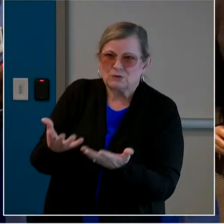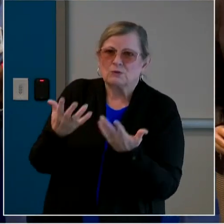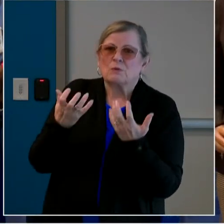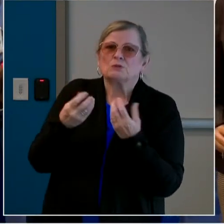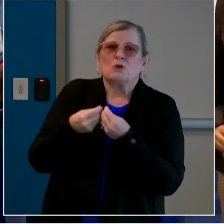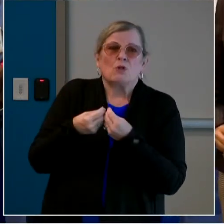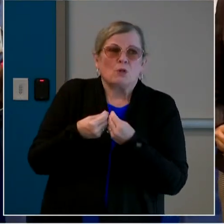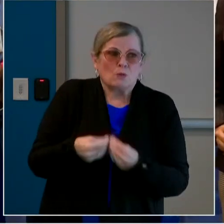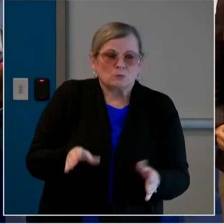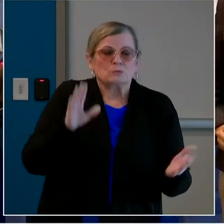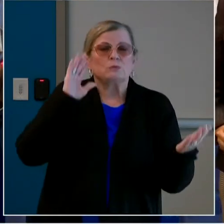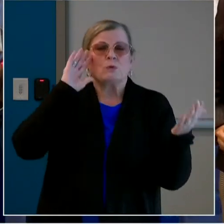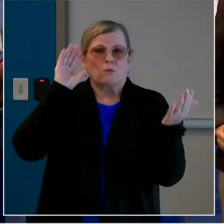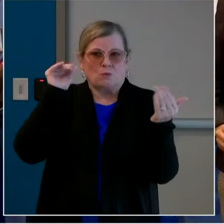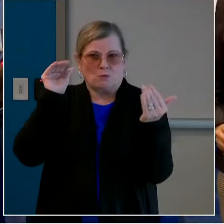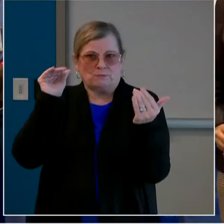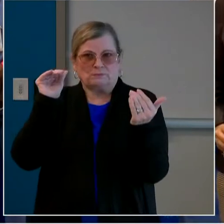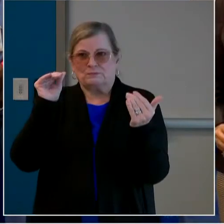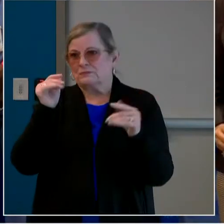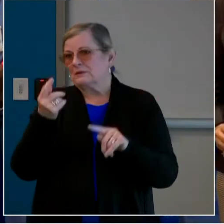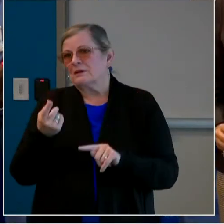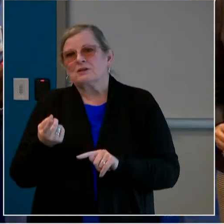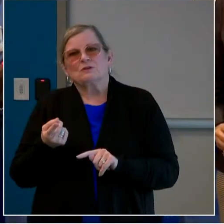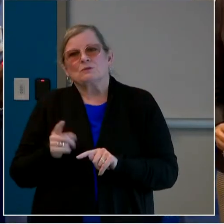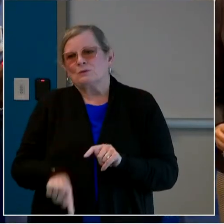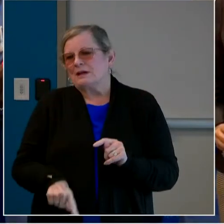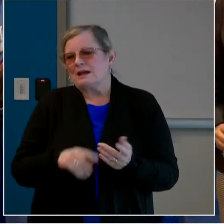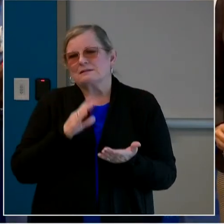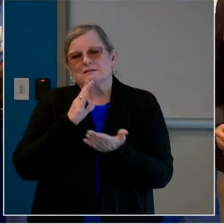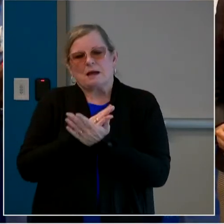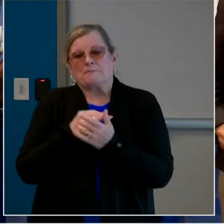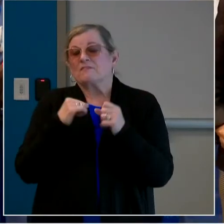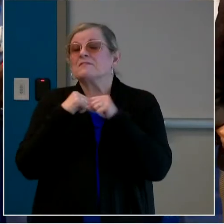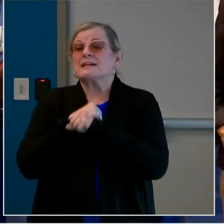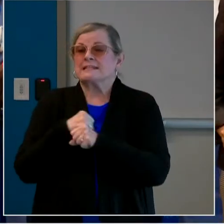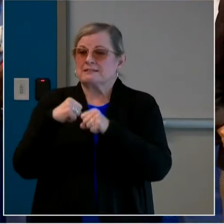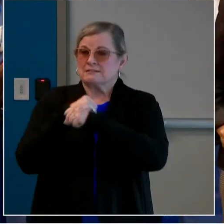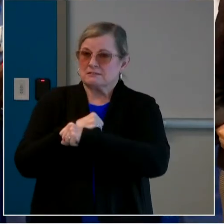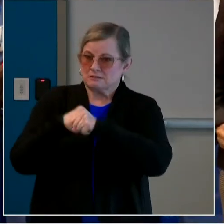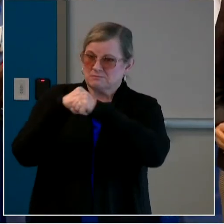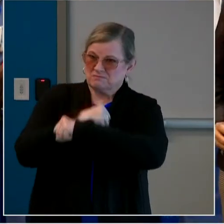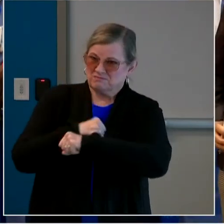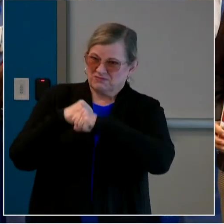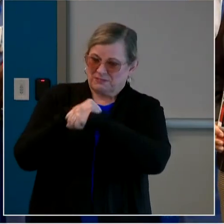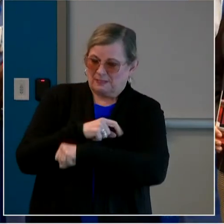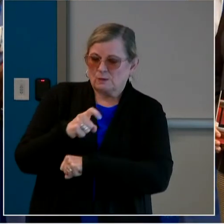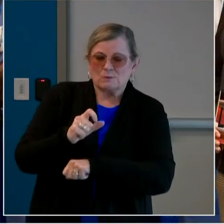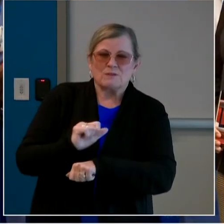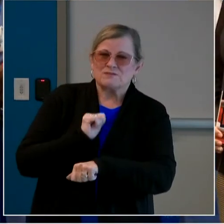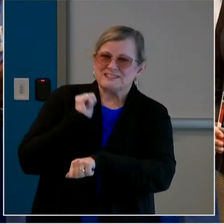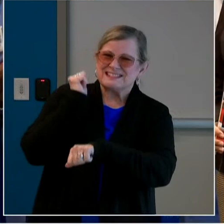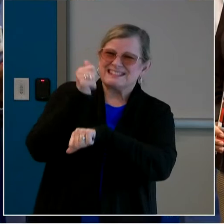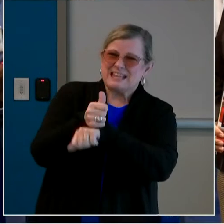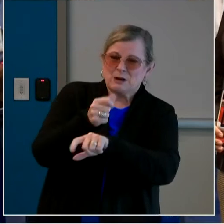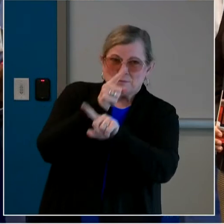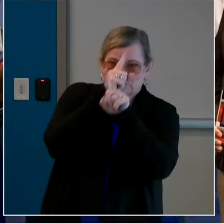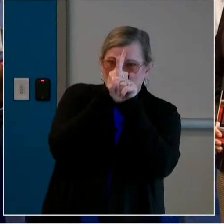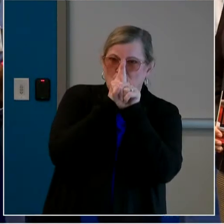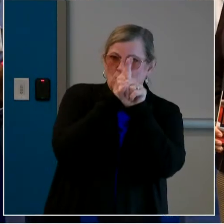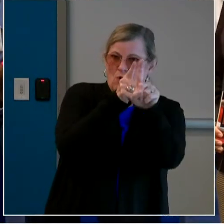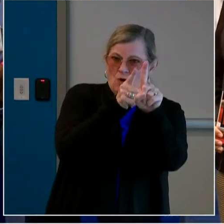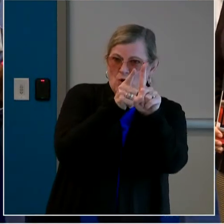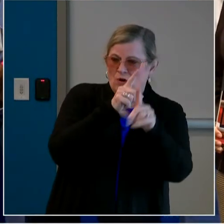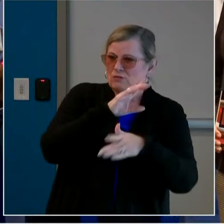fighting because we are setting the tone for all of the generations to come with our fight.